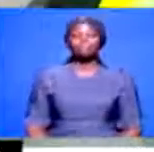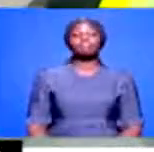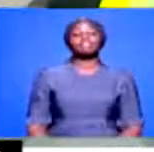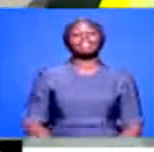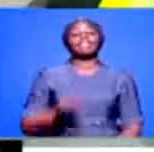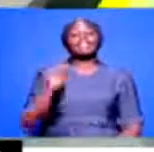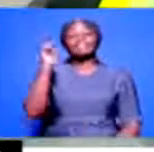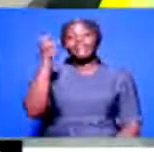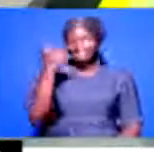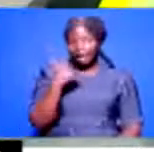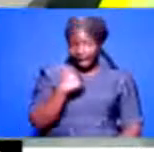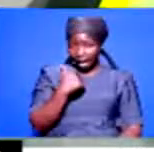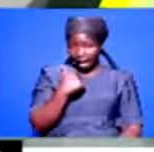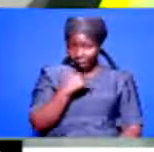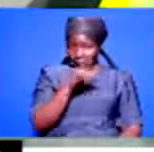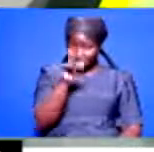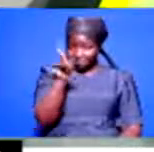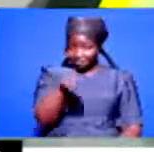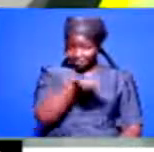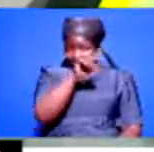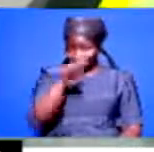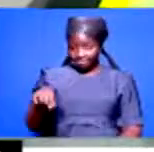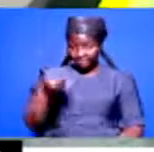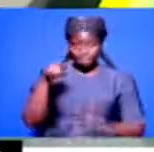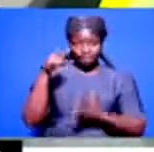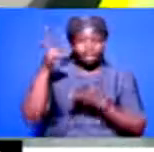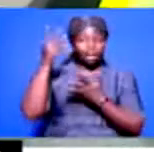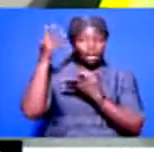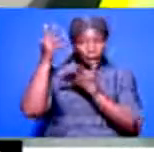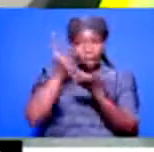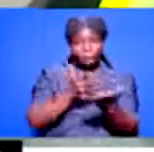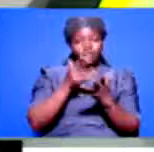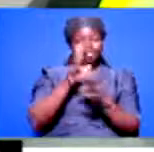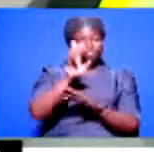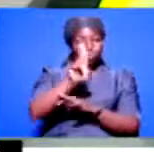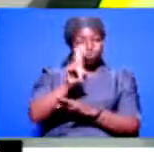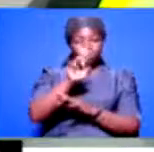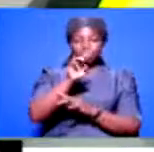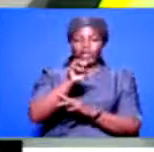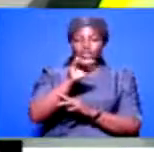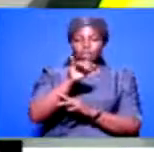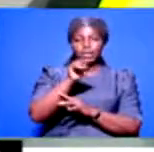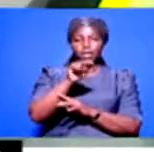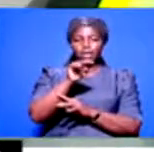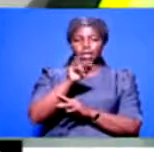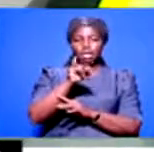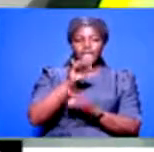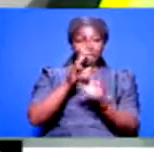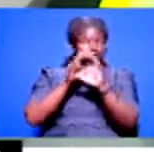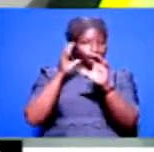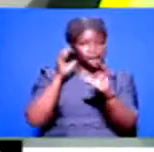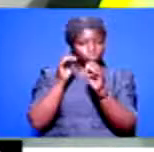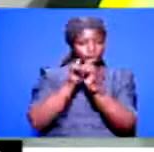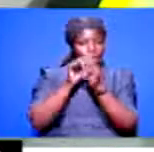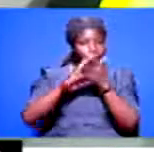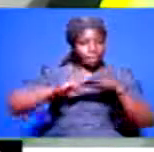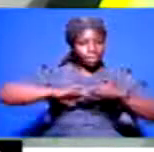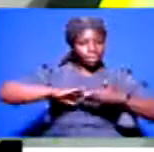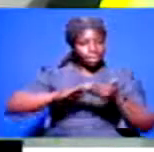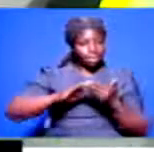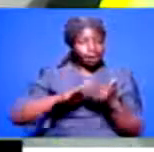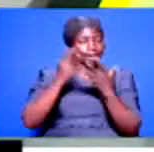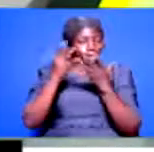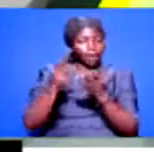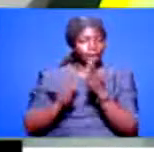Kenya has banned the importation of used minibus and trucks weighing more than 3.5 tons